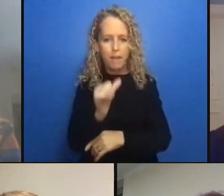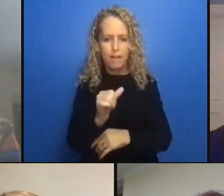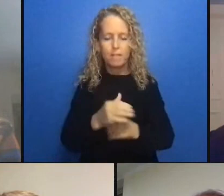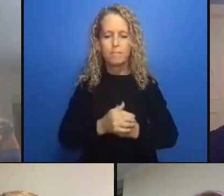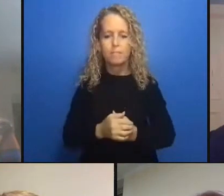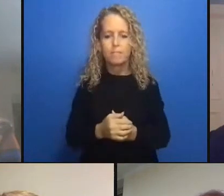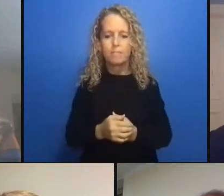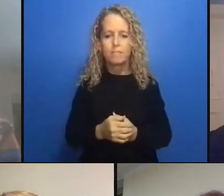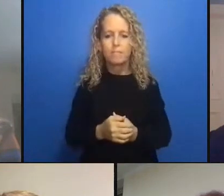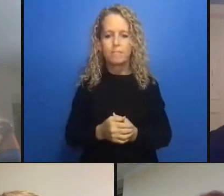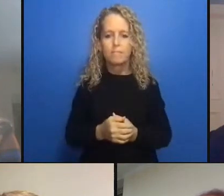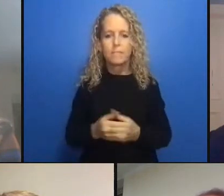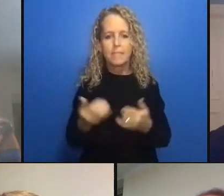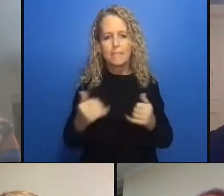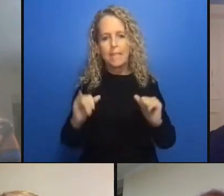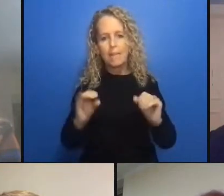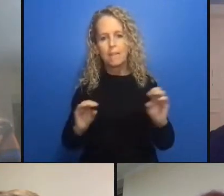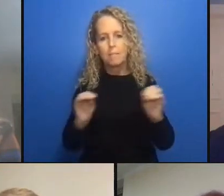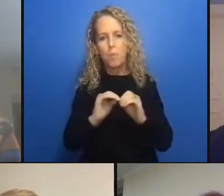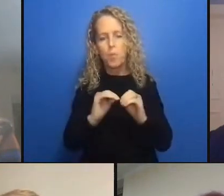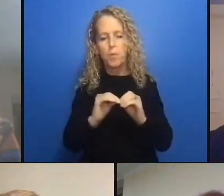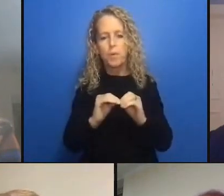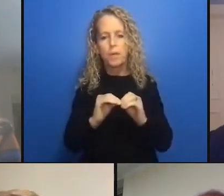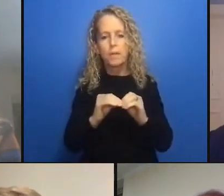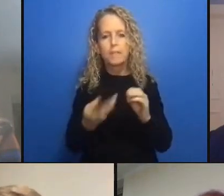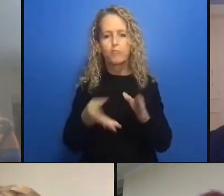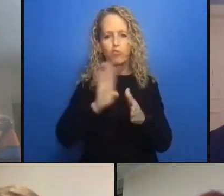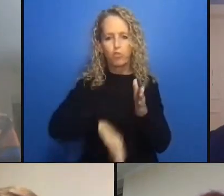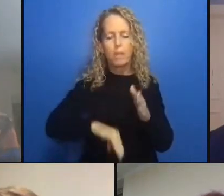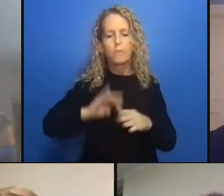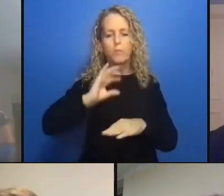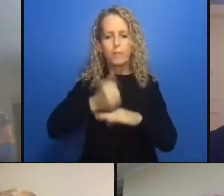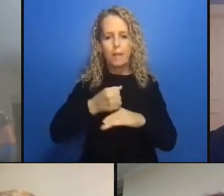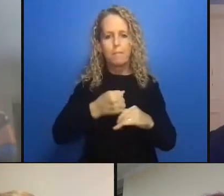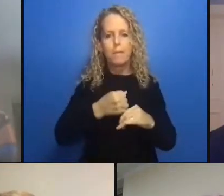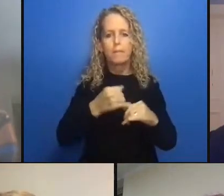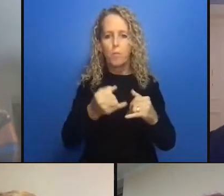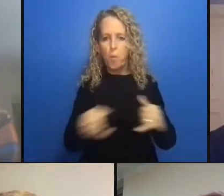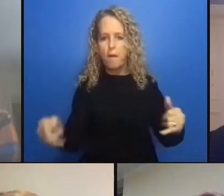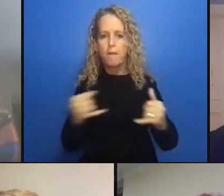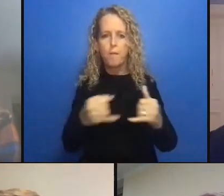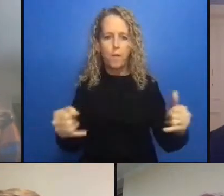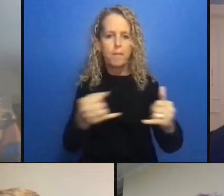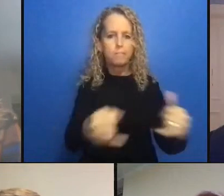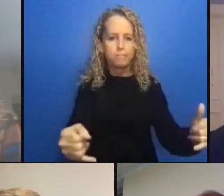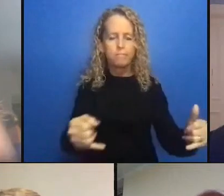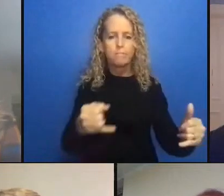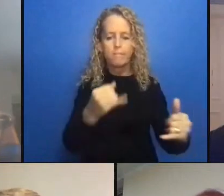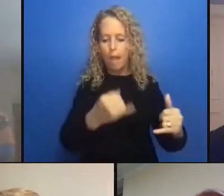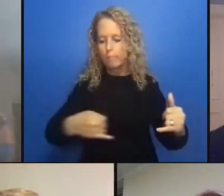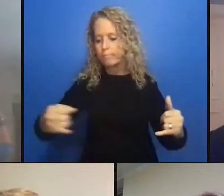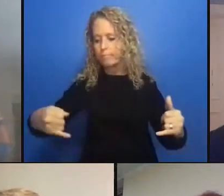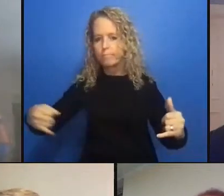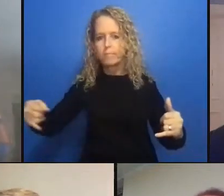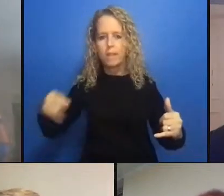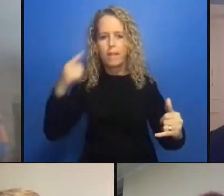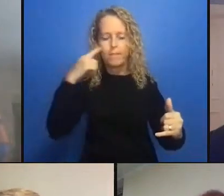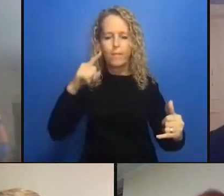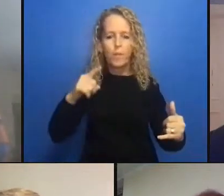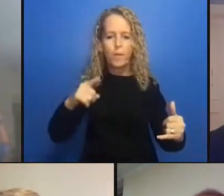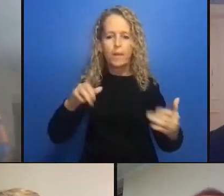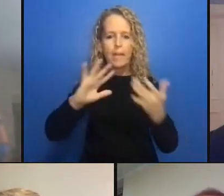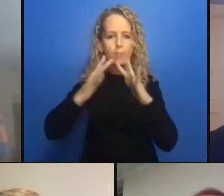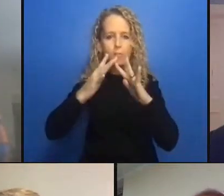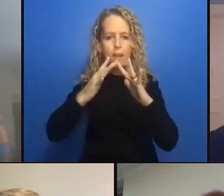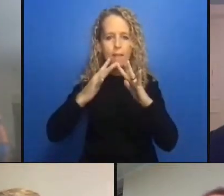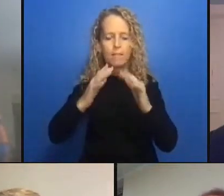to actually put wired service into rural areas. And we should remember that and remind politicians of that when they say, oh, you know, the problem's